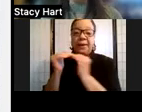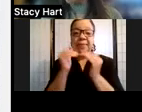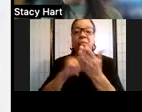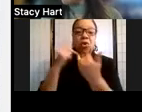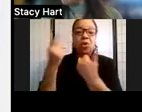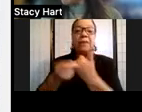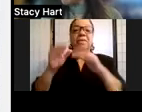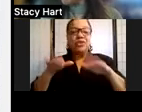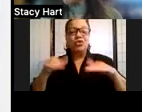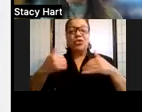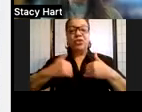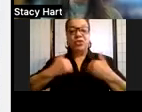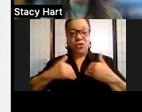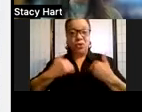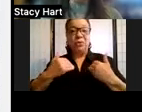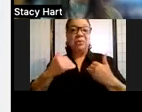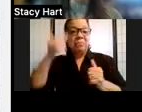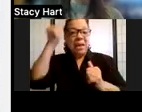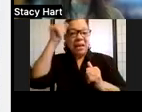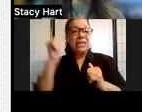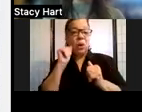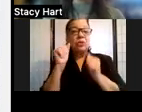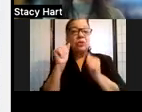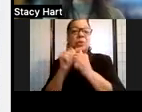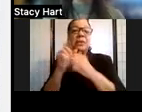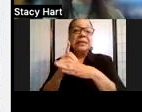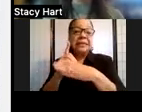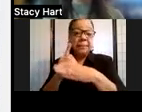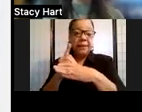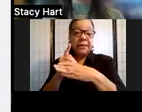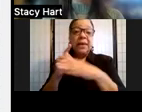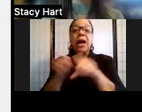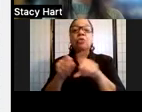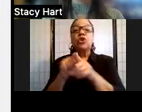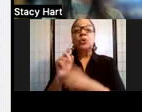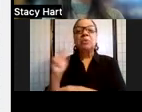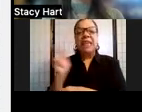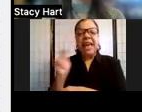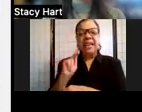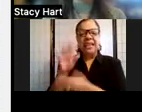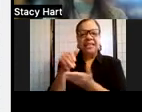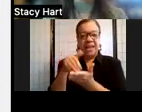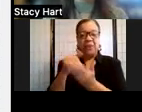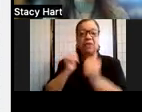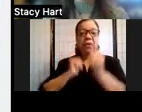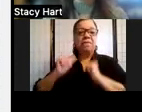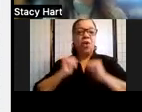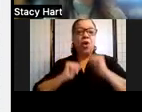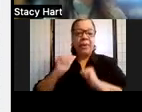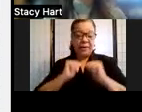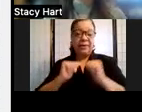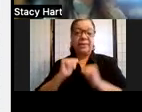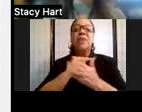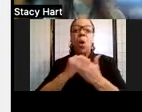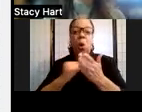for children, youth, and adults with disabilities, and are affiliated with the Kennedy Center for the Performing Arts. And this